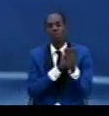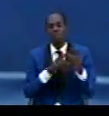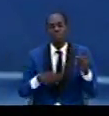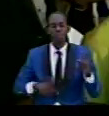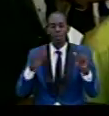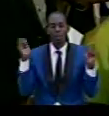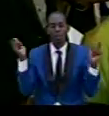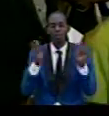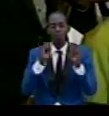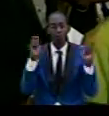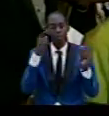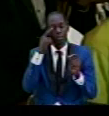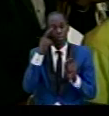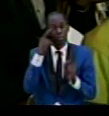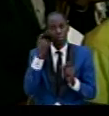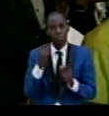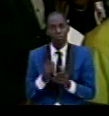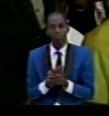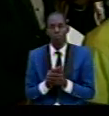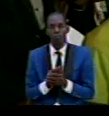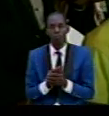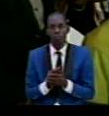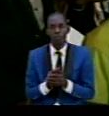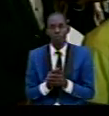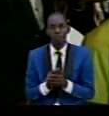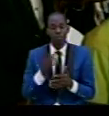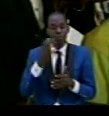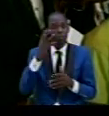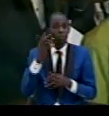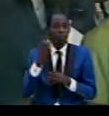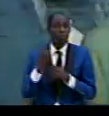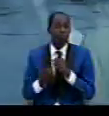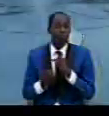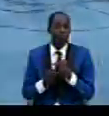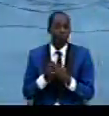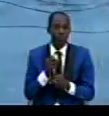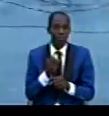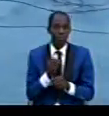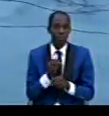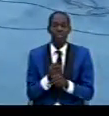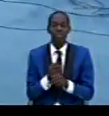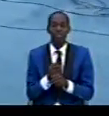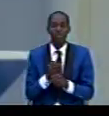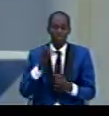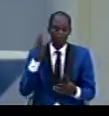Lord! 4 years of agony. Stop tonight.